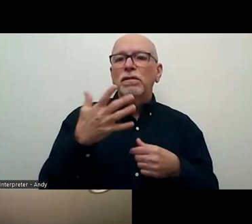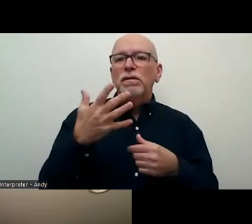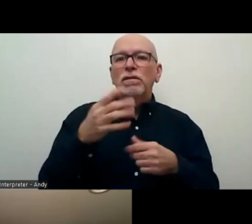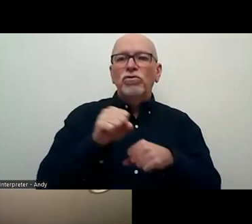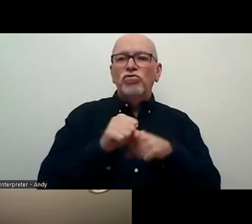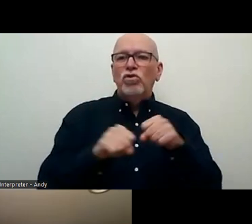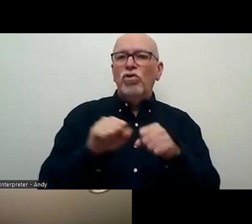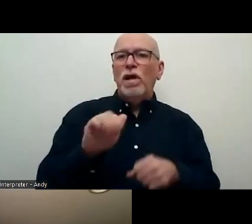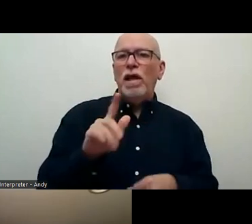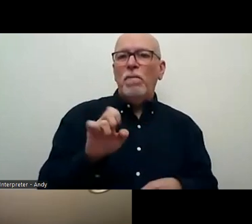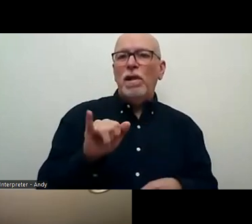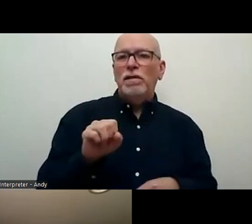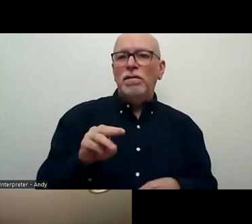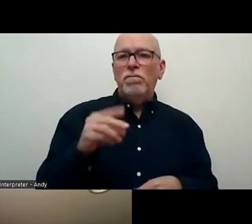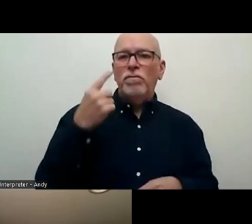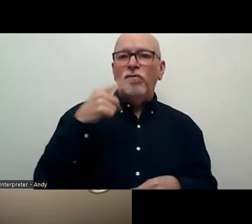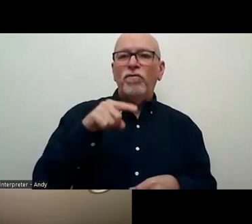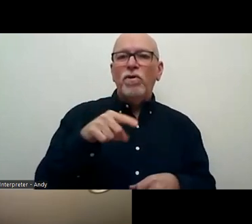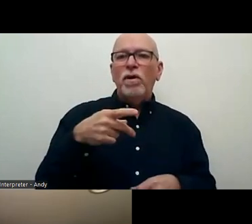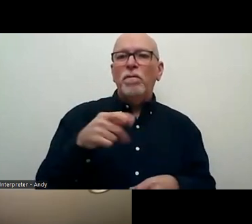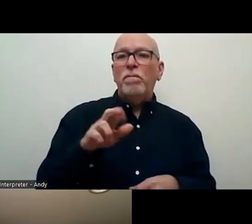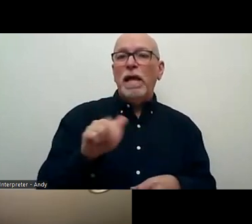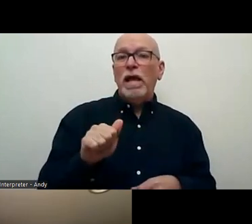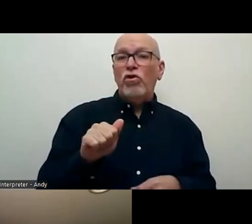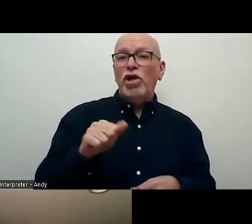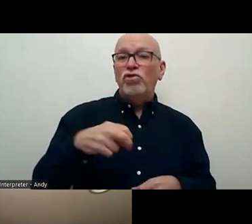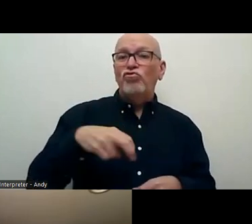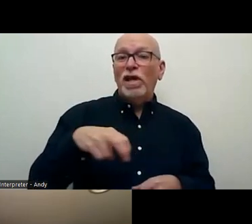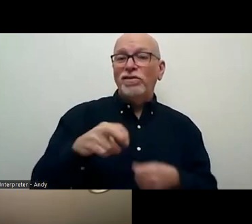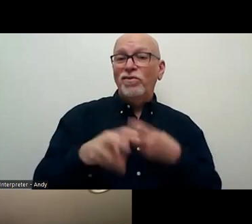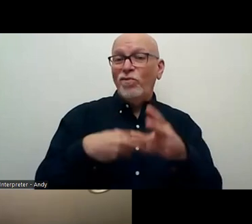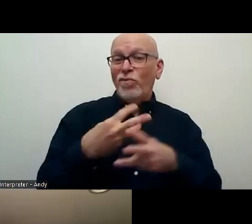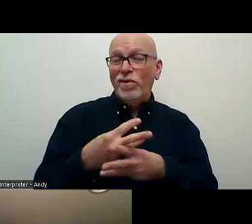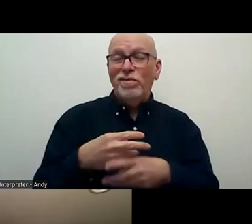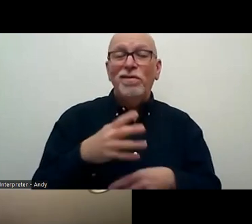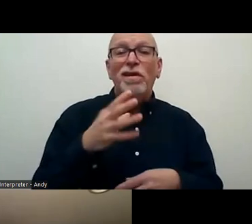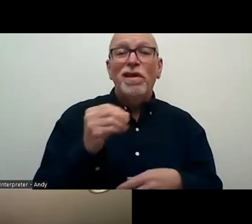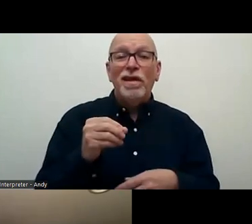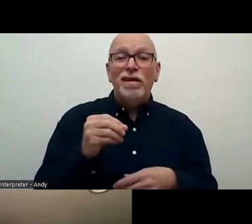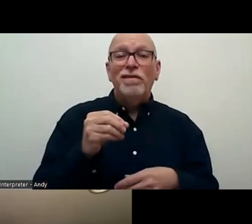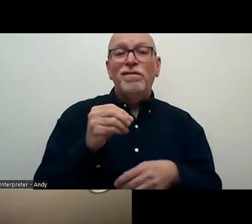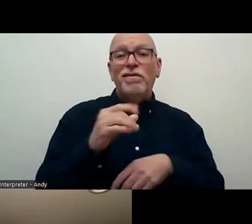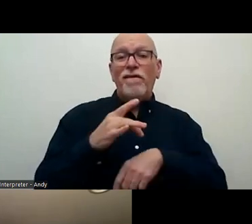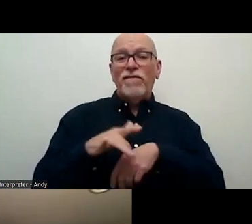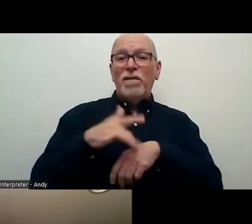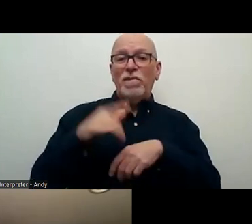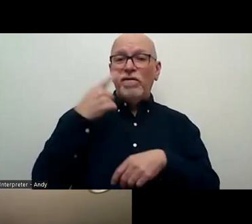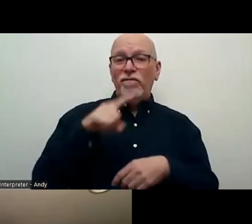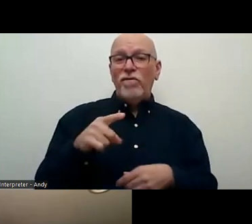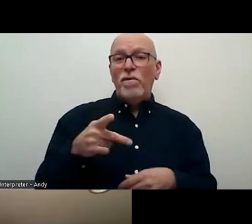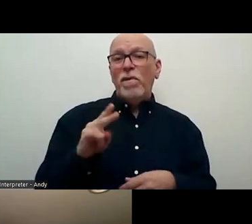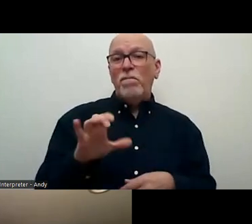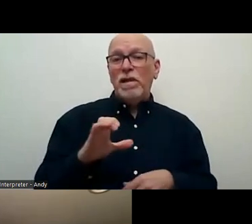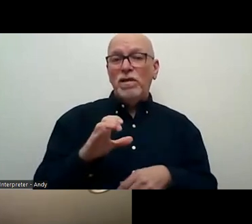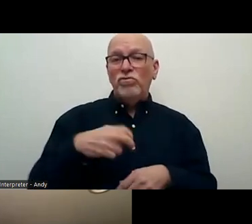structural ableism of the paratransit world and the availability of public transit